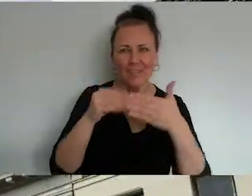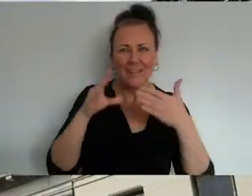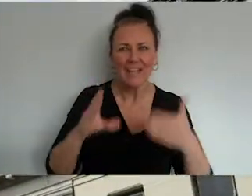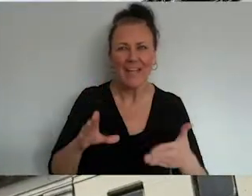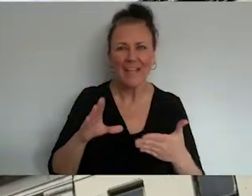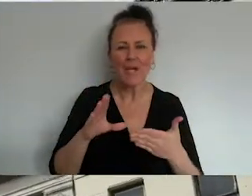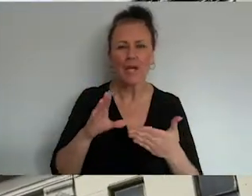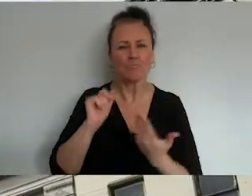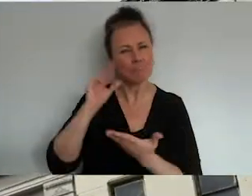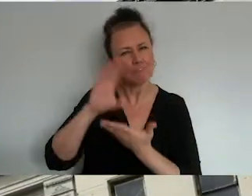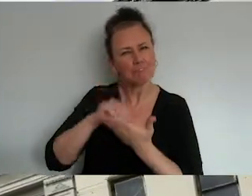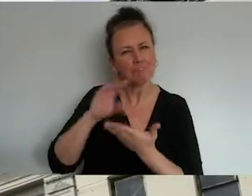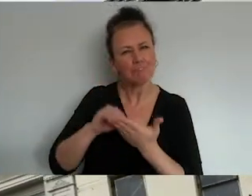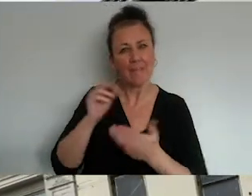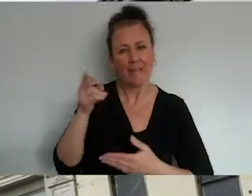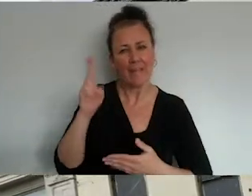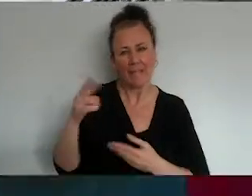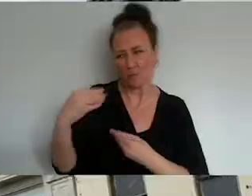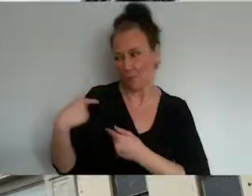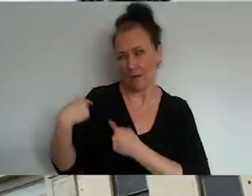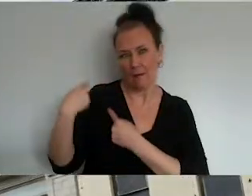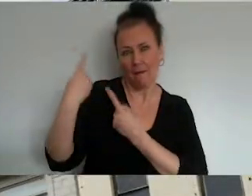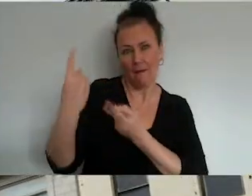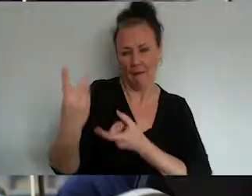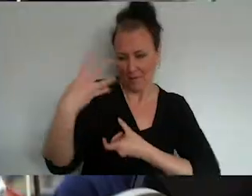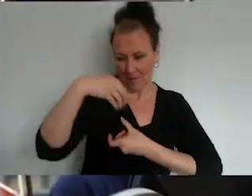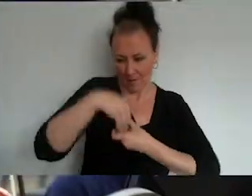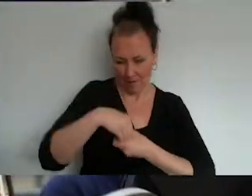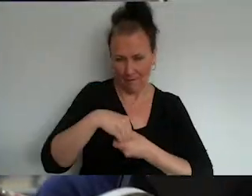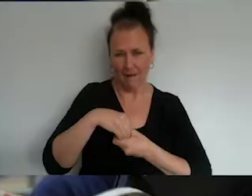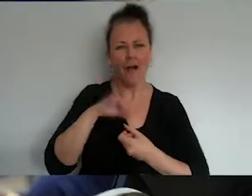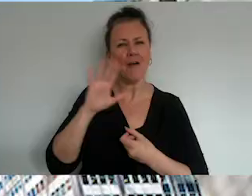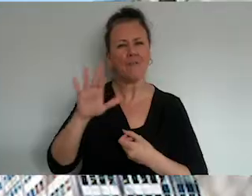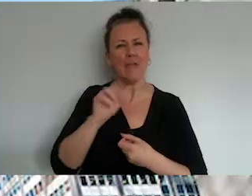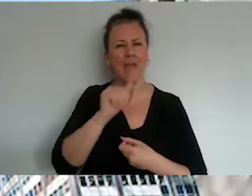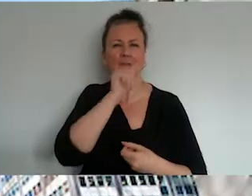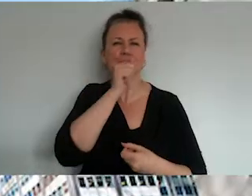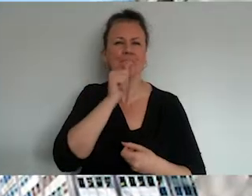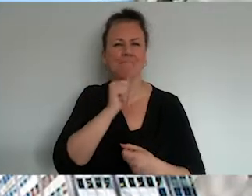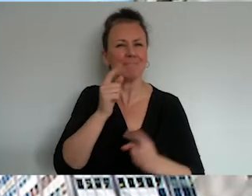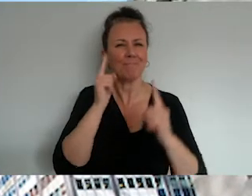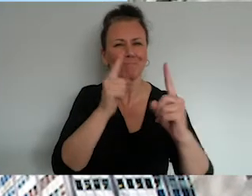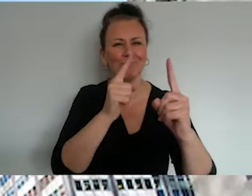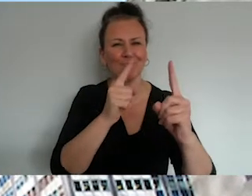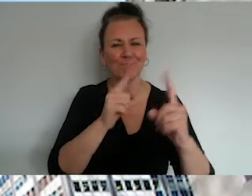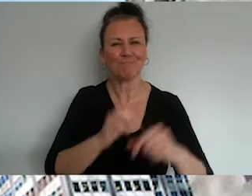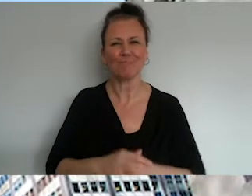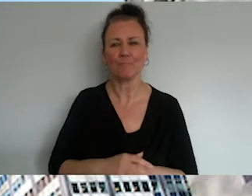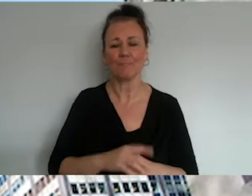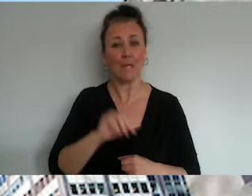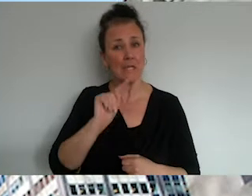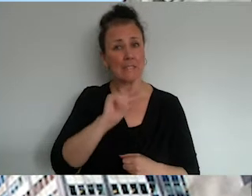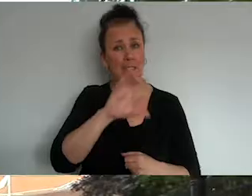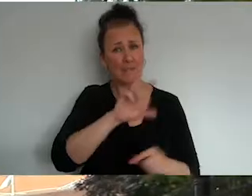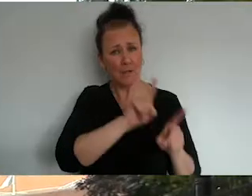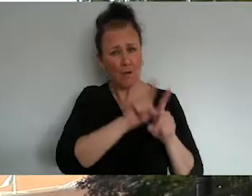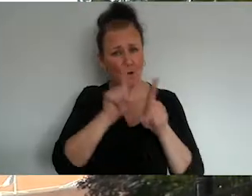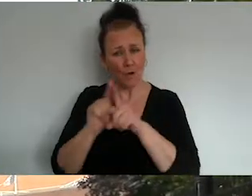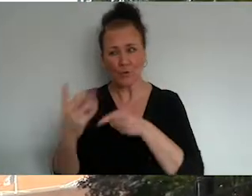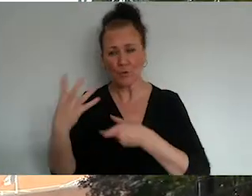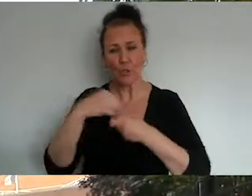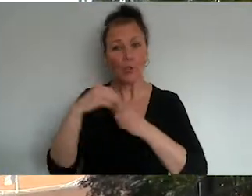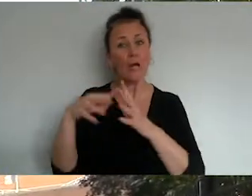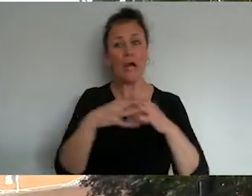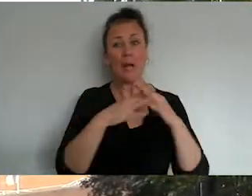of resourcefulness and indomitable will. TC is America's community colleges, which are a gateway for underserved